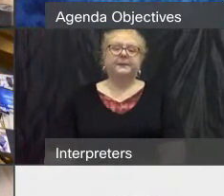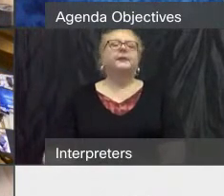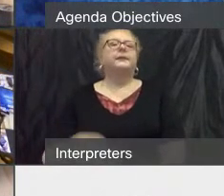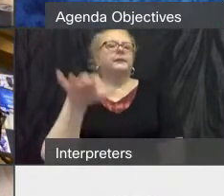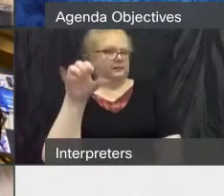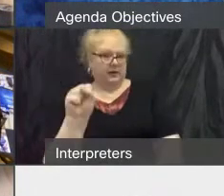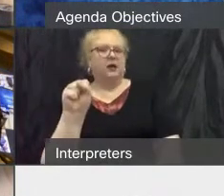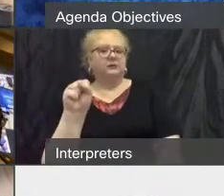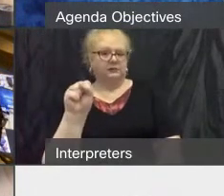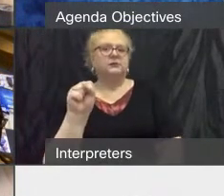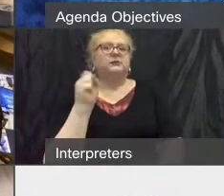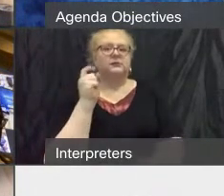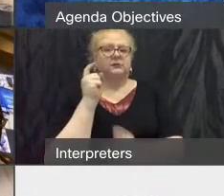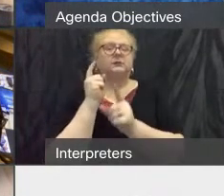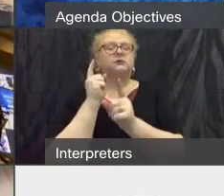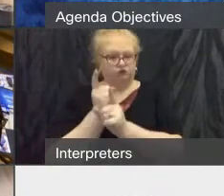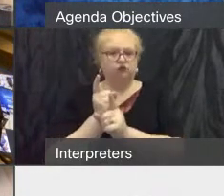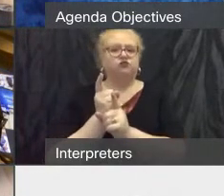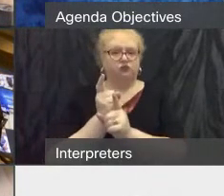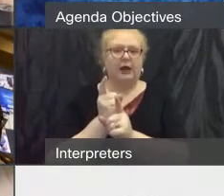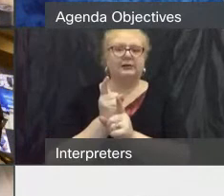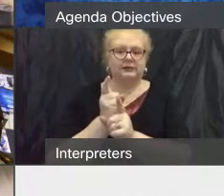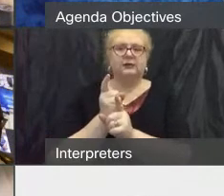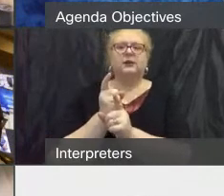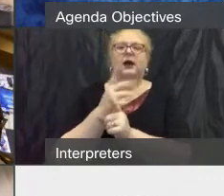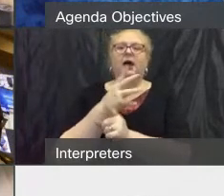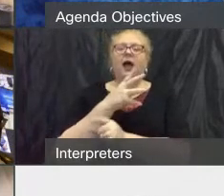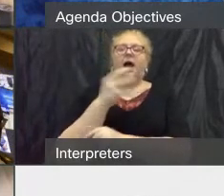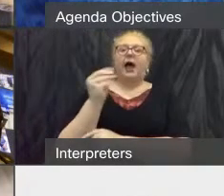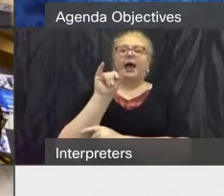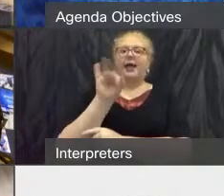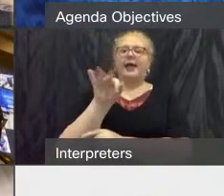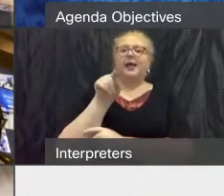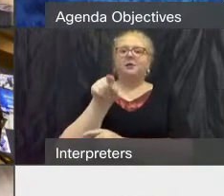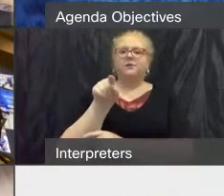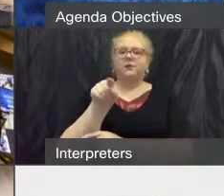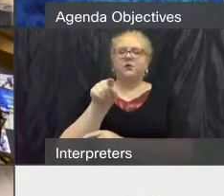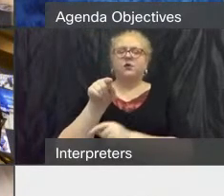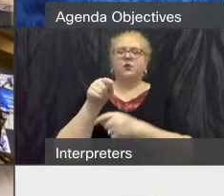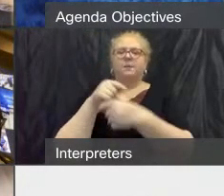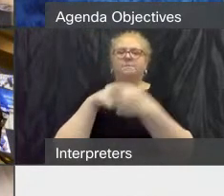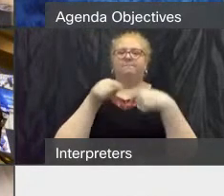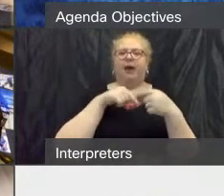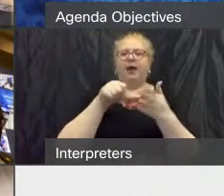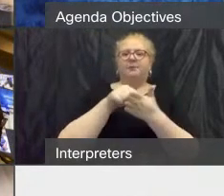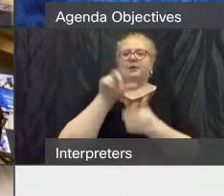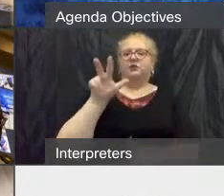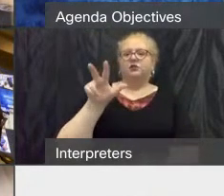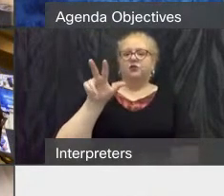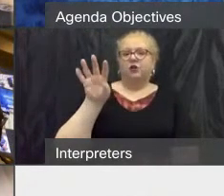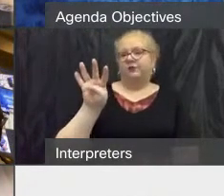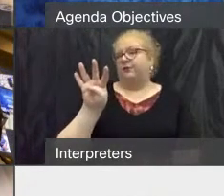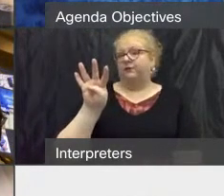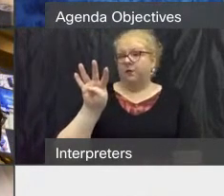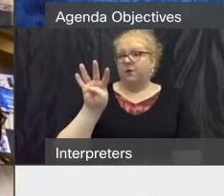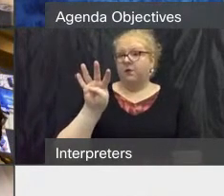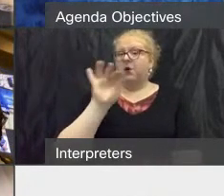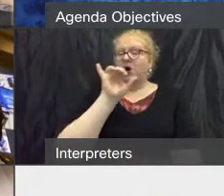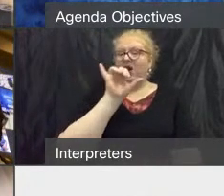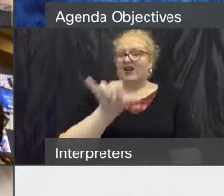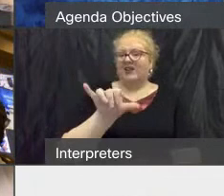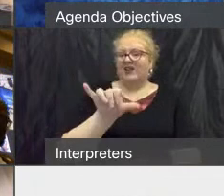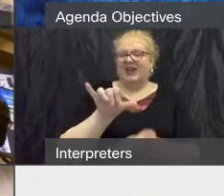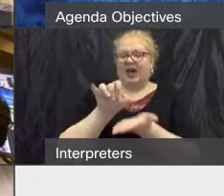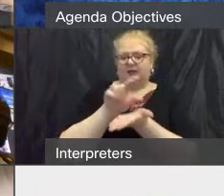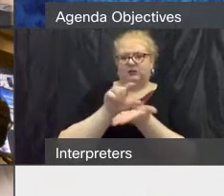Yes, that's what we're saying. And then if you back up to page 34, that's the